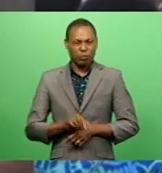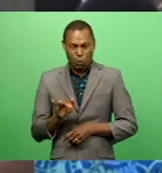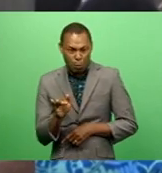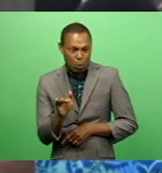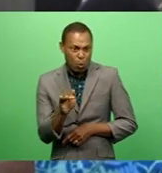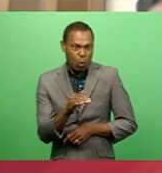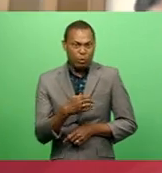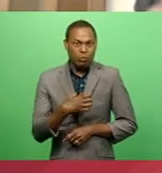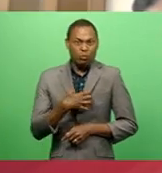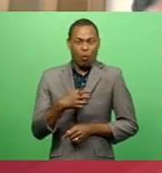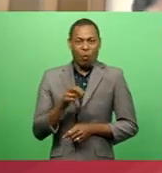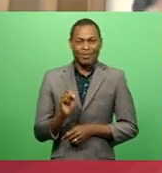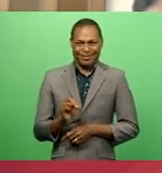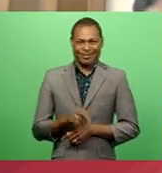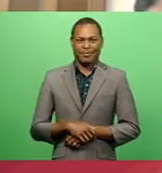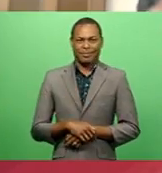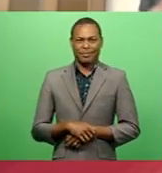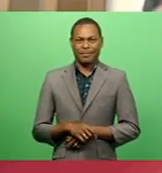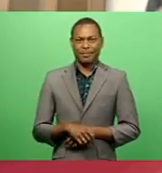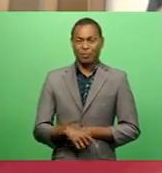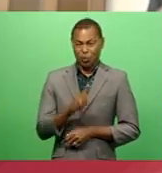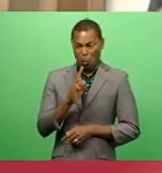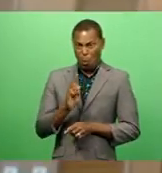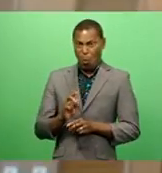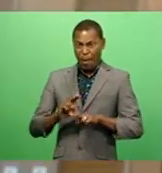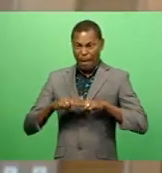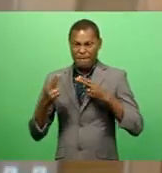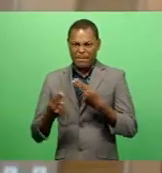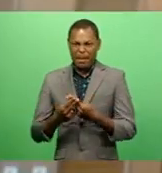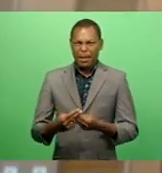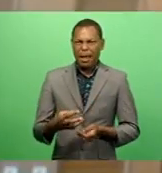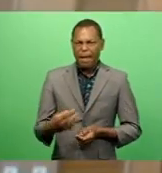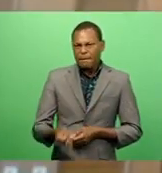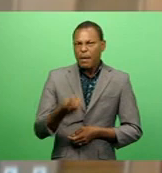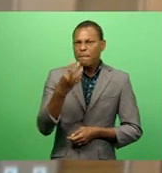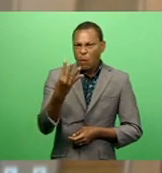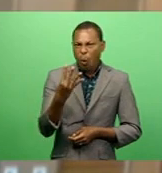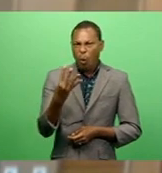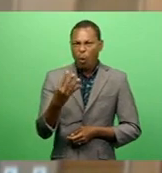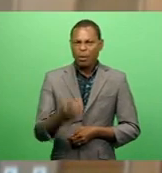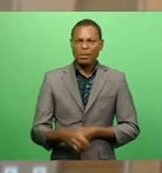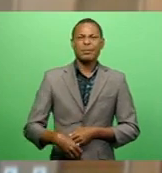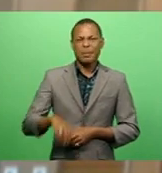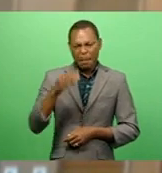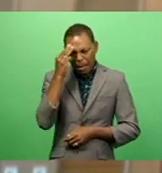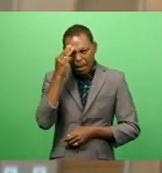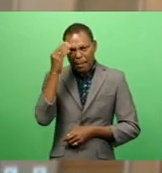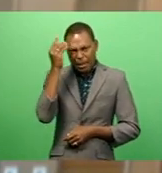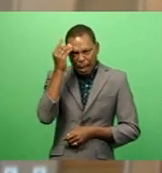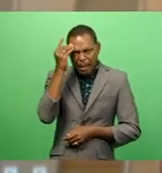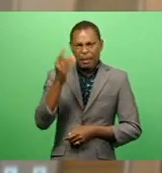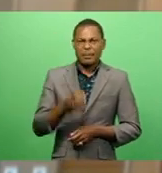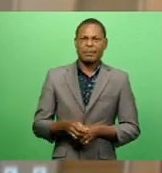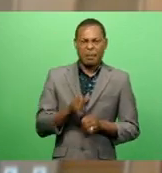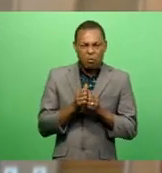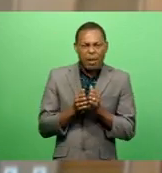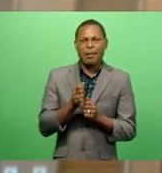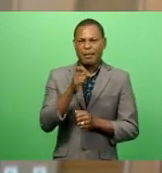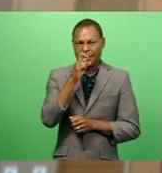There's one particular family where there are 4 people in the family, a mother, father, a brother,